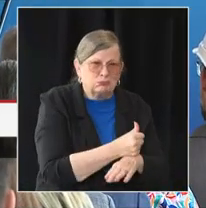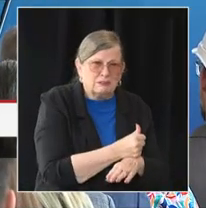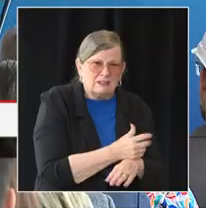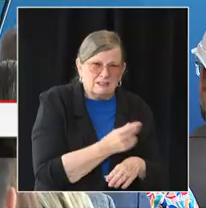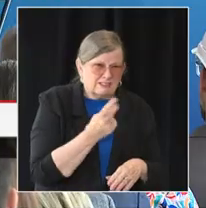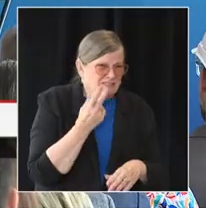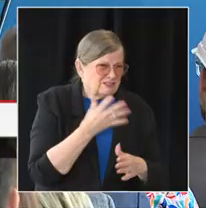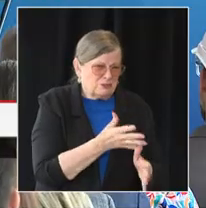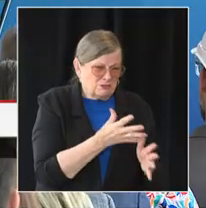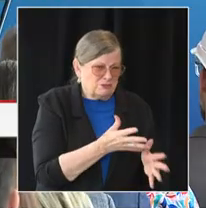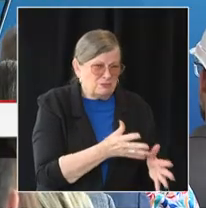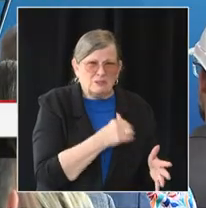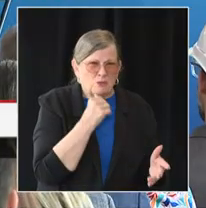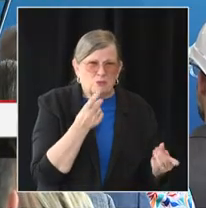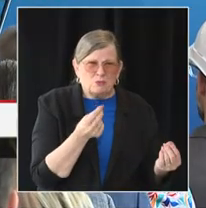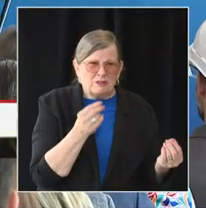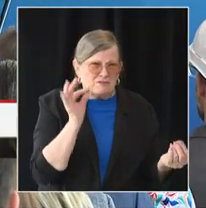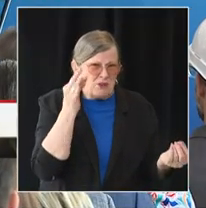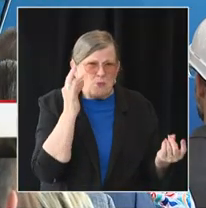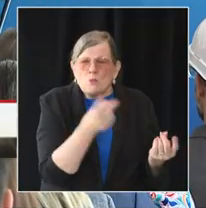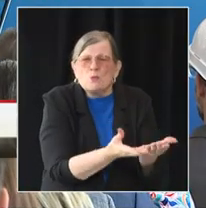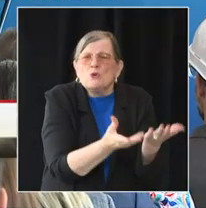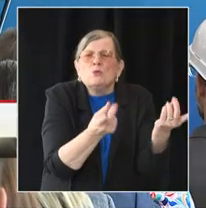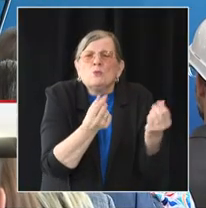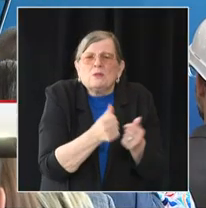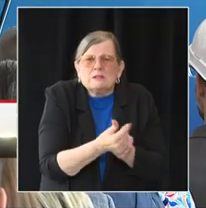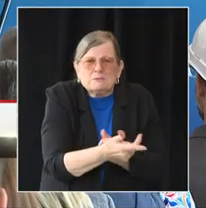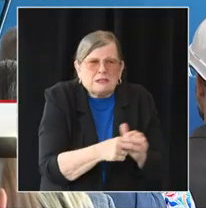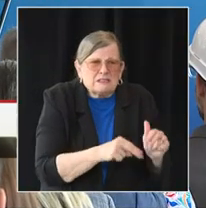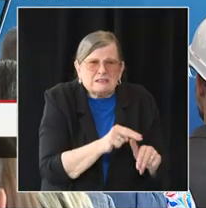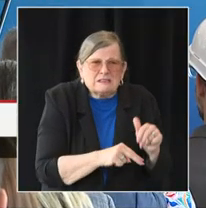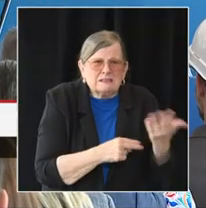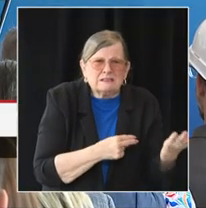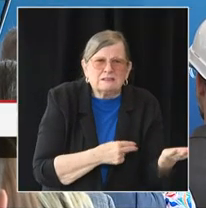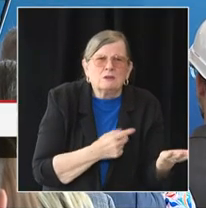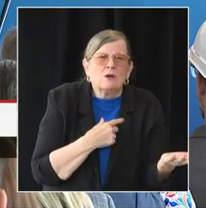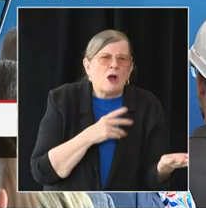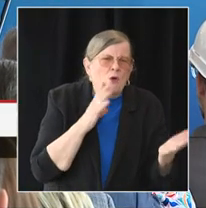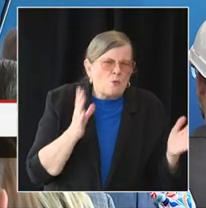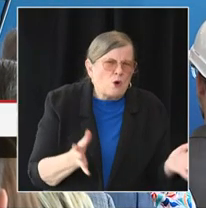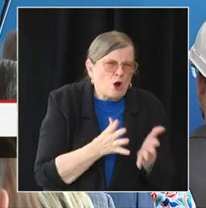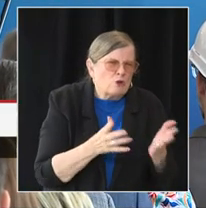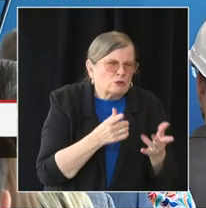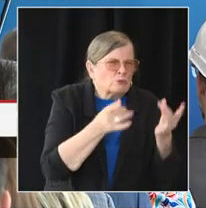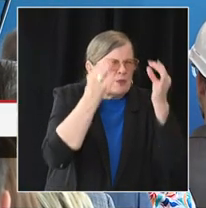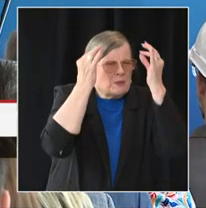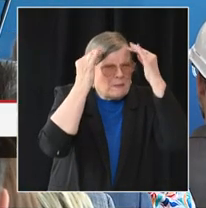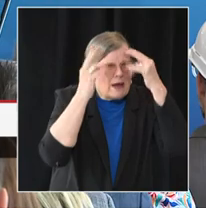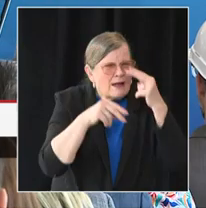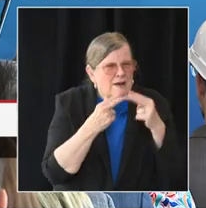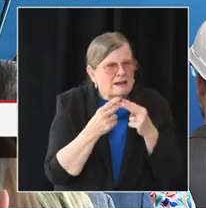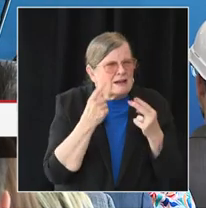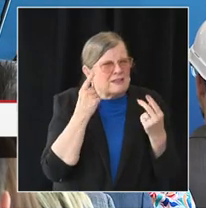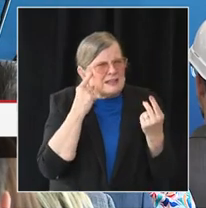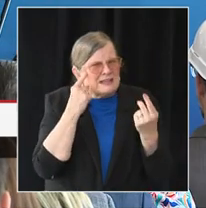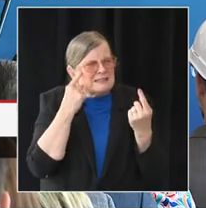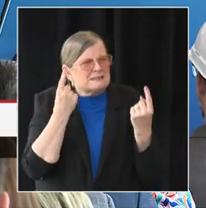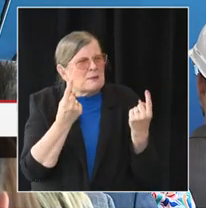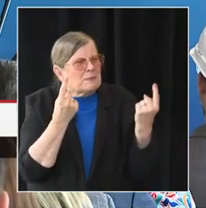I would encourage everybody who's thinking big about how we're going